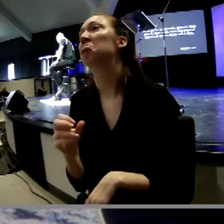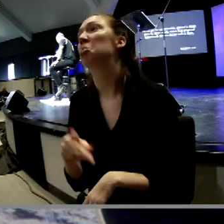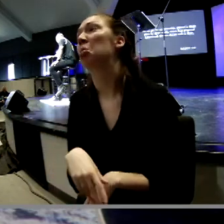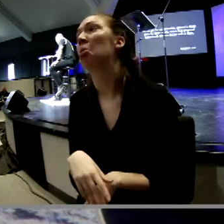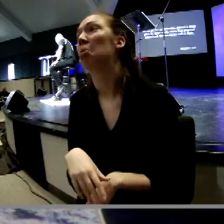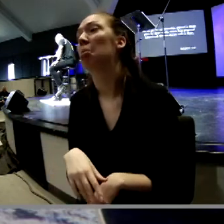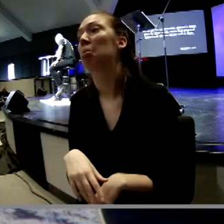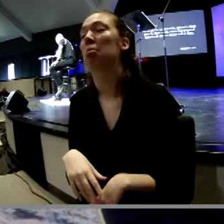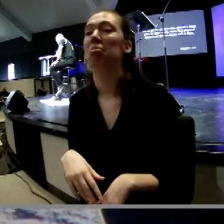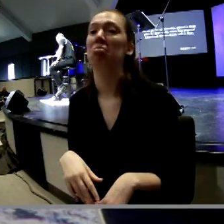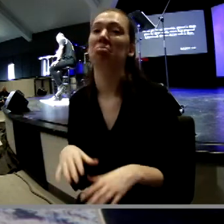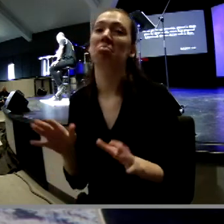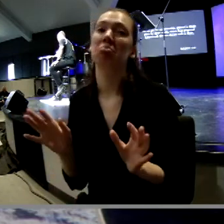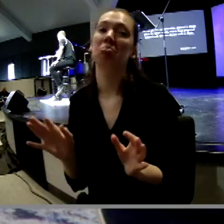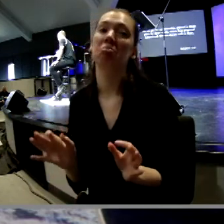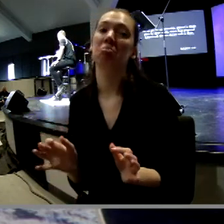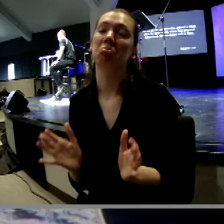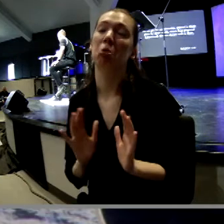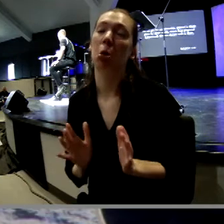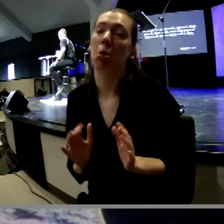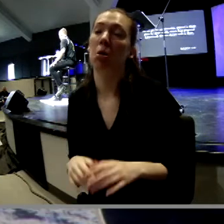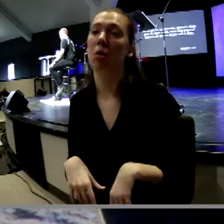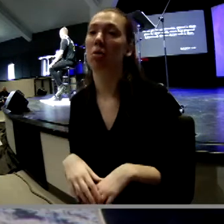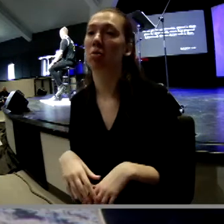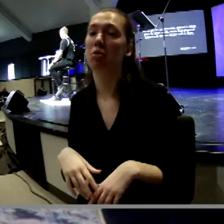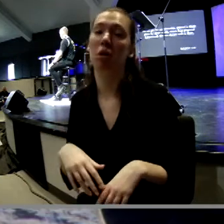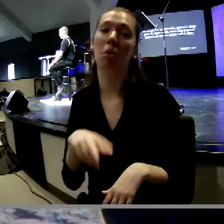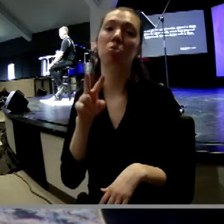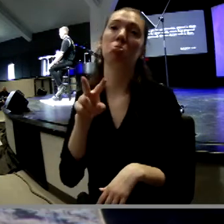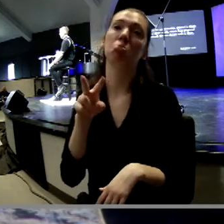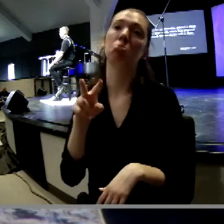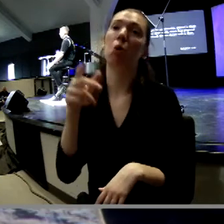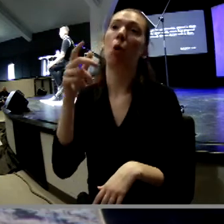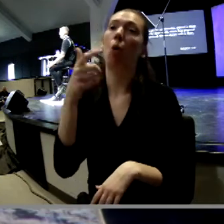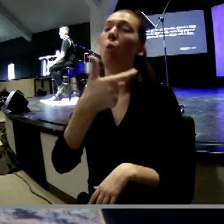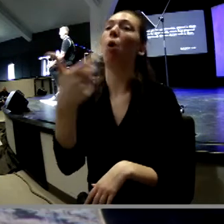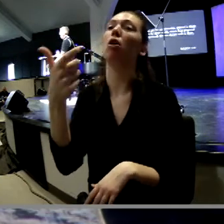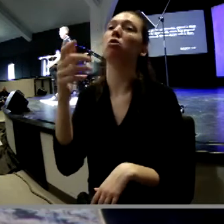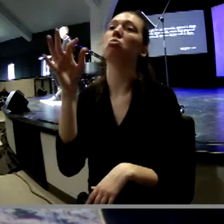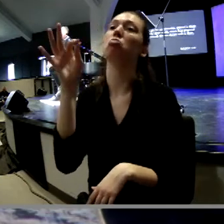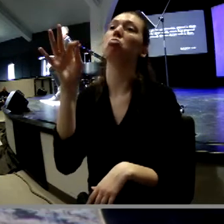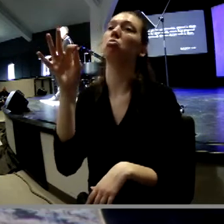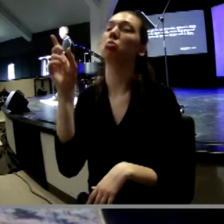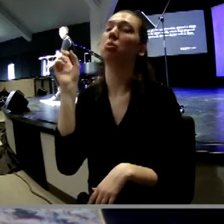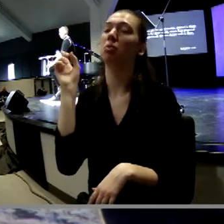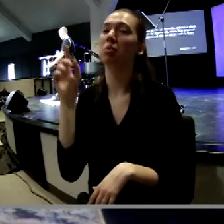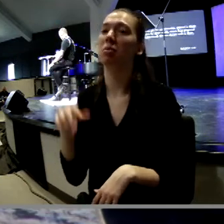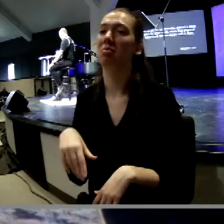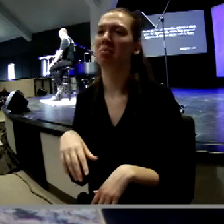for in advance to watch Pastor Eric do. Doesn't say that.